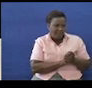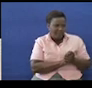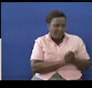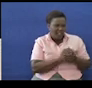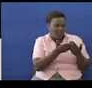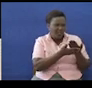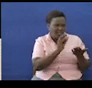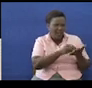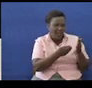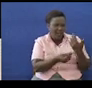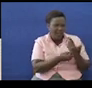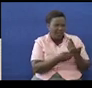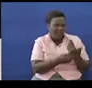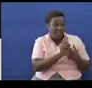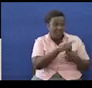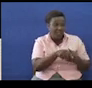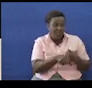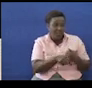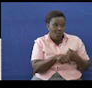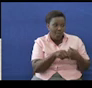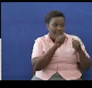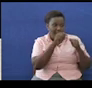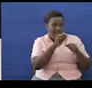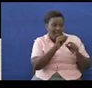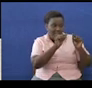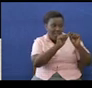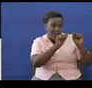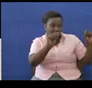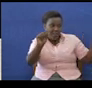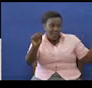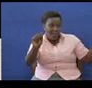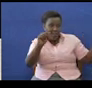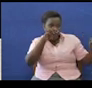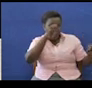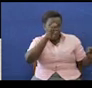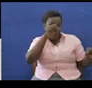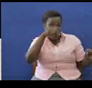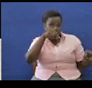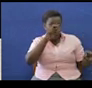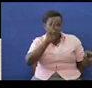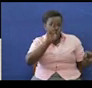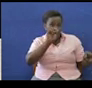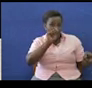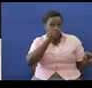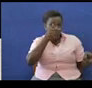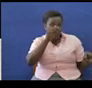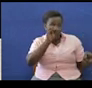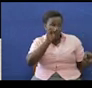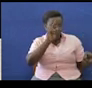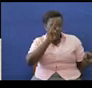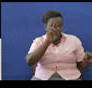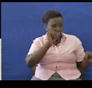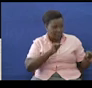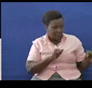that what regions are crossed by the equatorial region? You know, when we say equatorial region, we are talking about the equator,